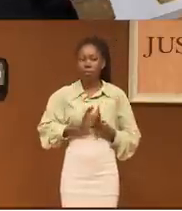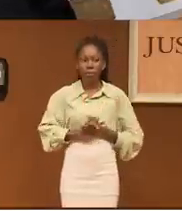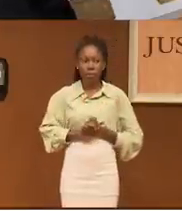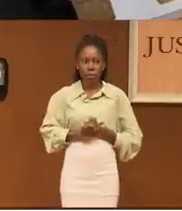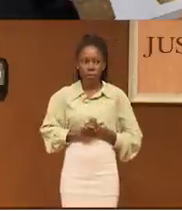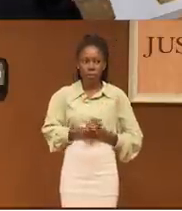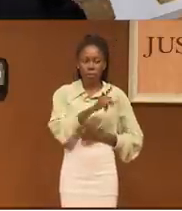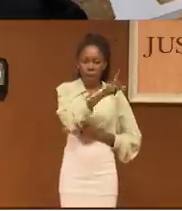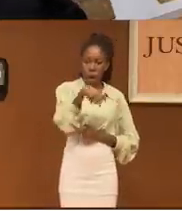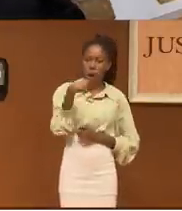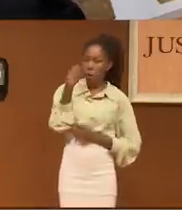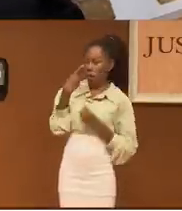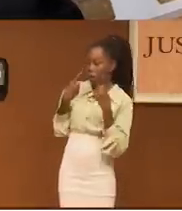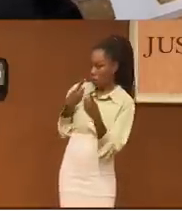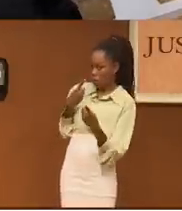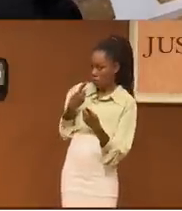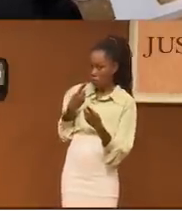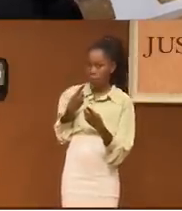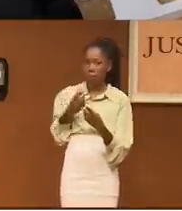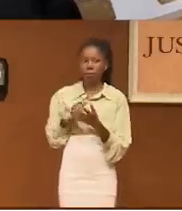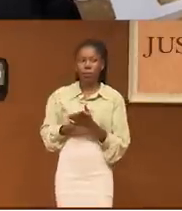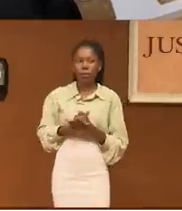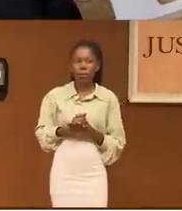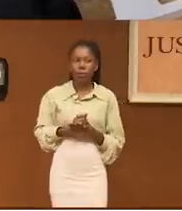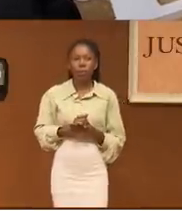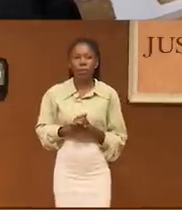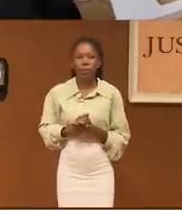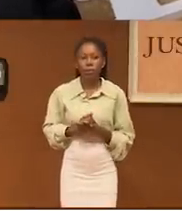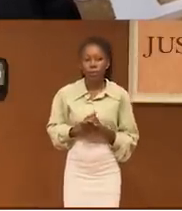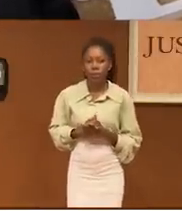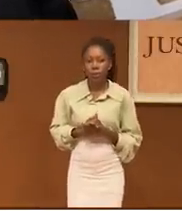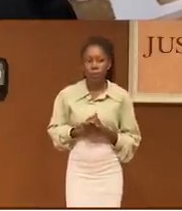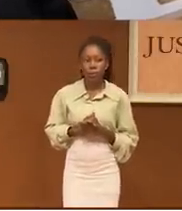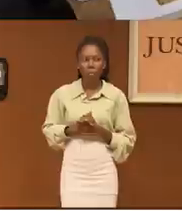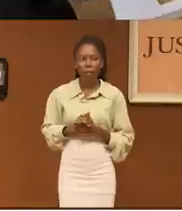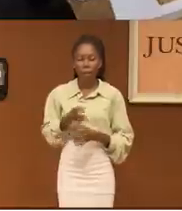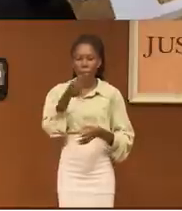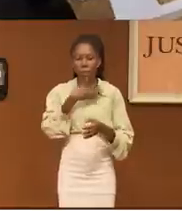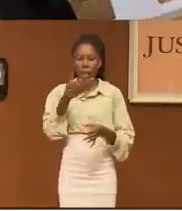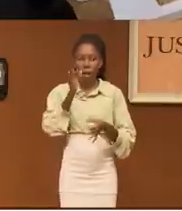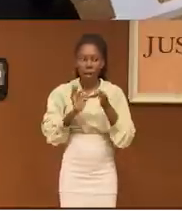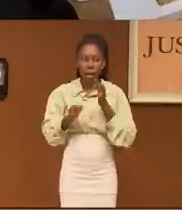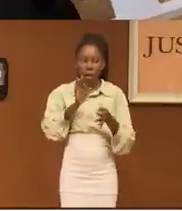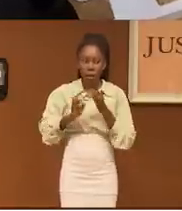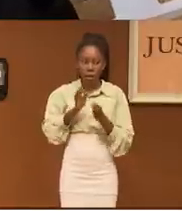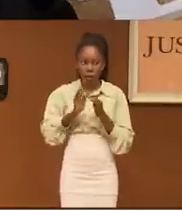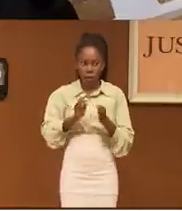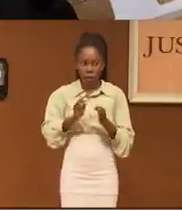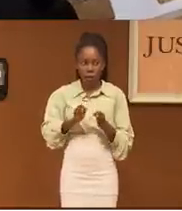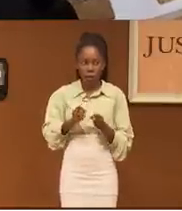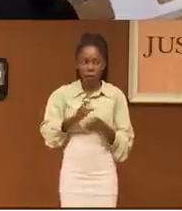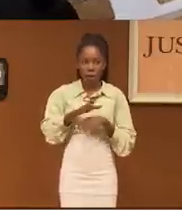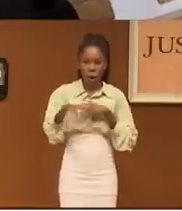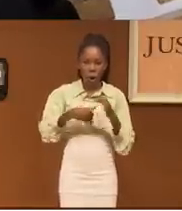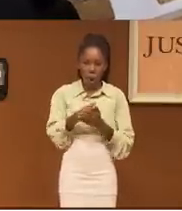I can understand your pain. Yes. You know. And if you've been all these things